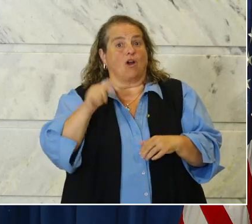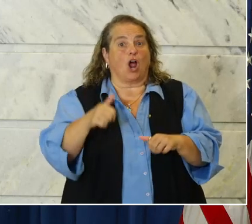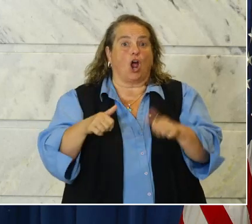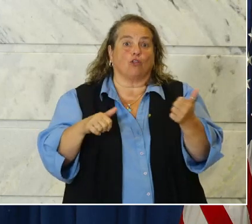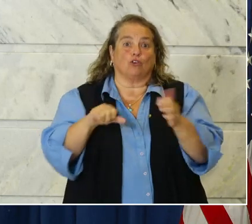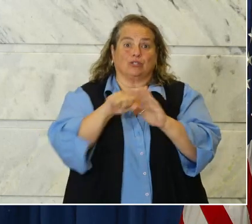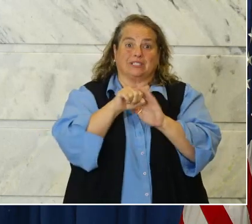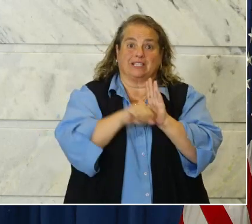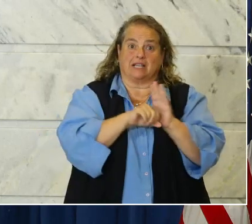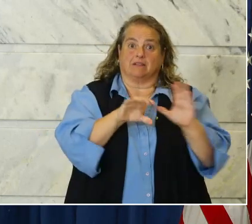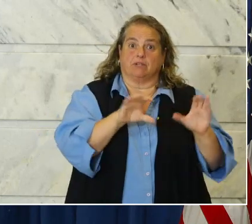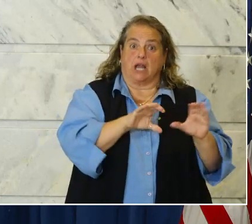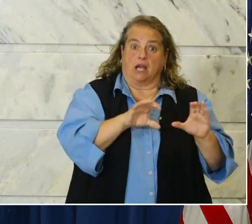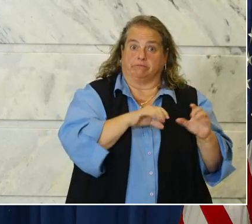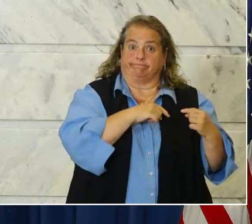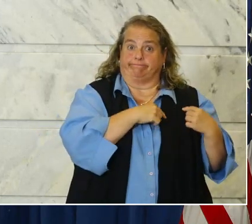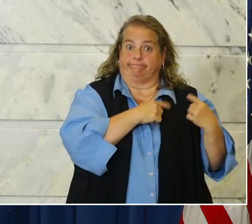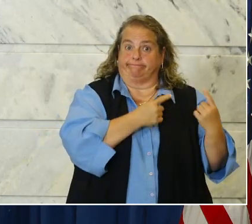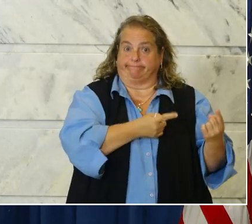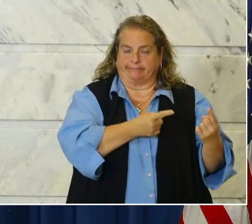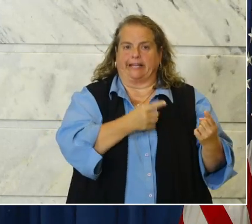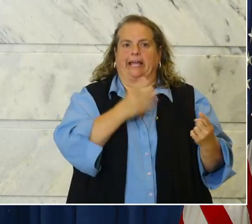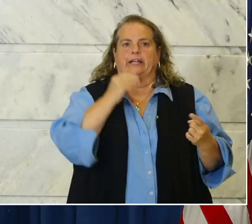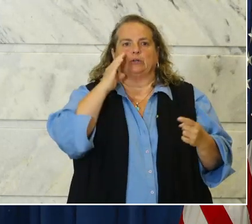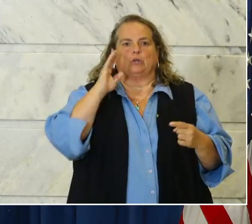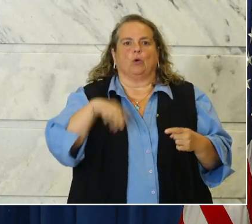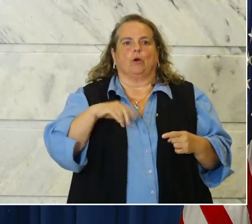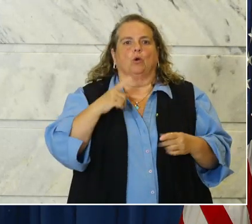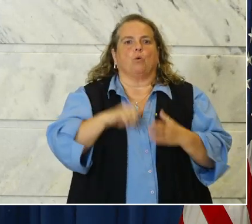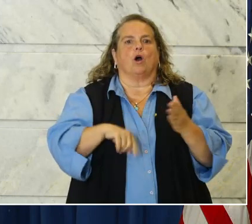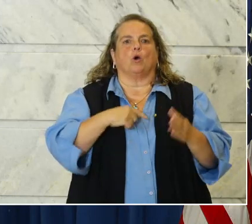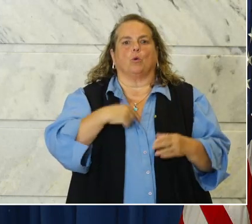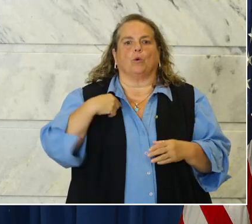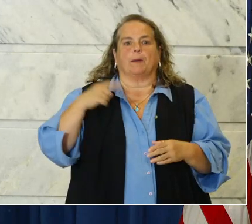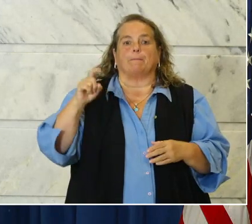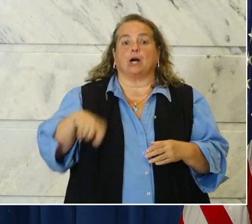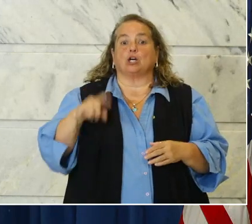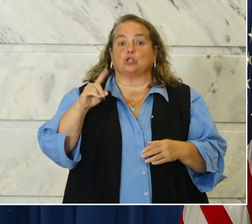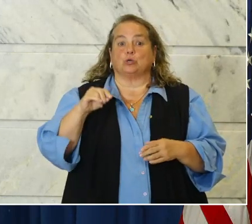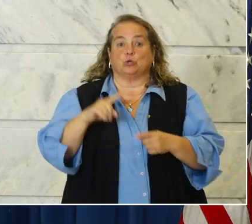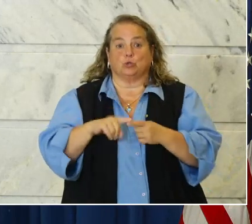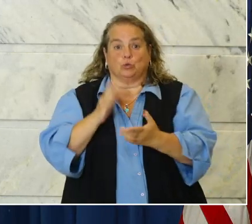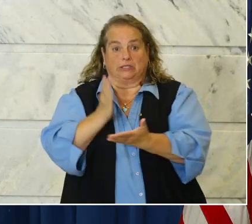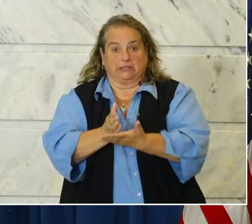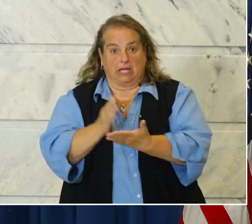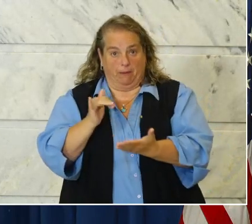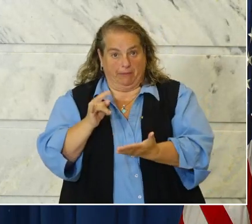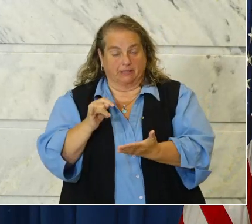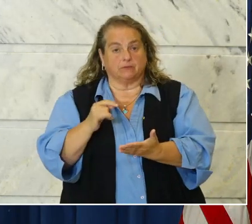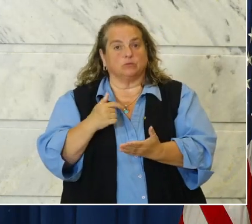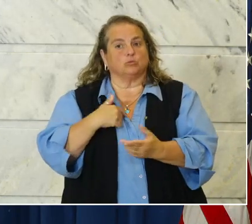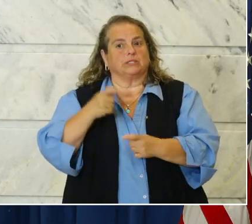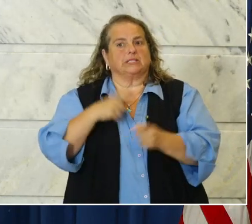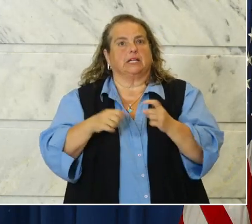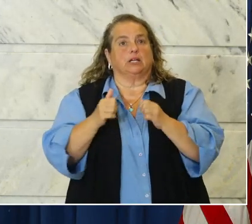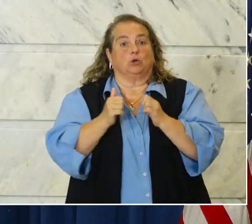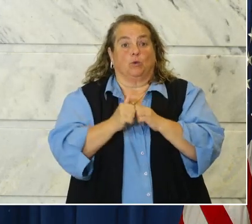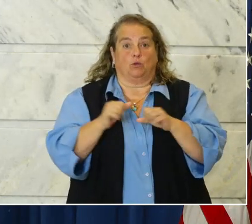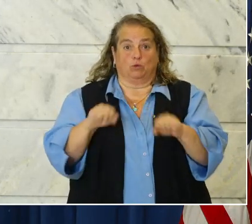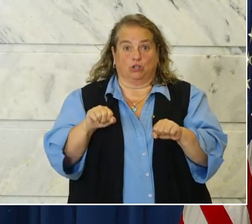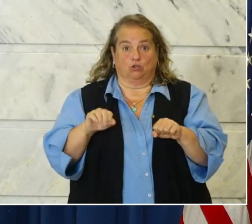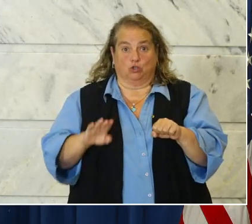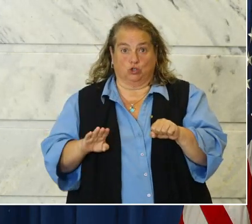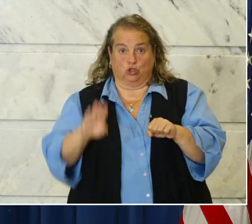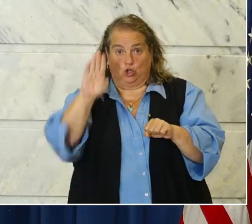it takes to stop it from happening here. Given that we're dealing with this potential surge and